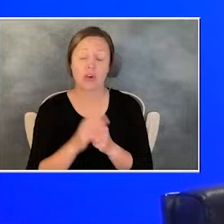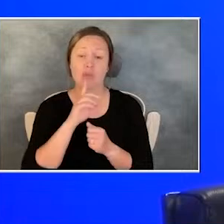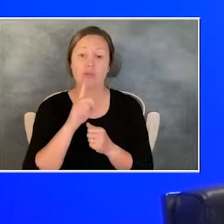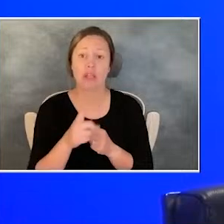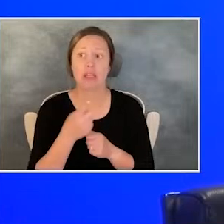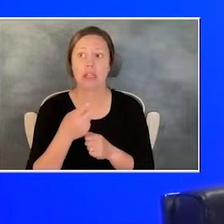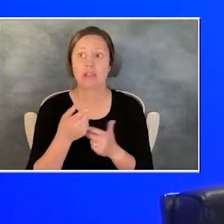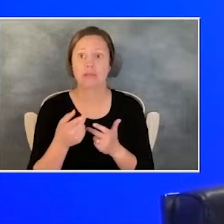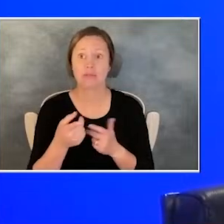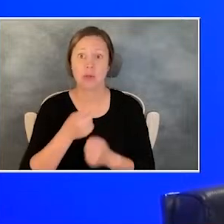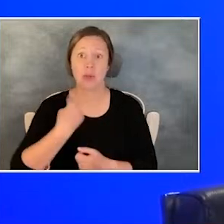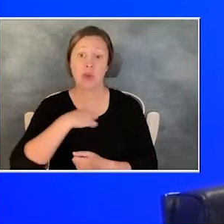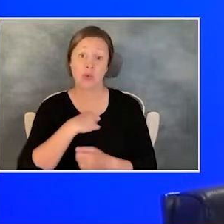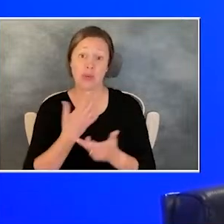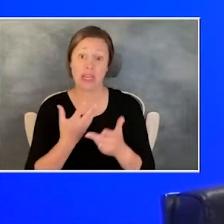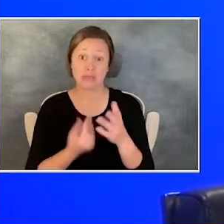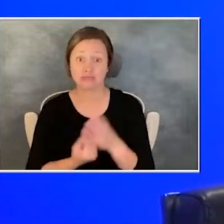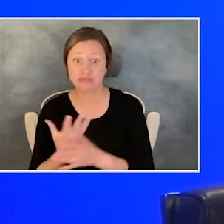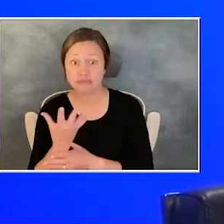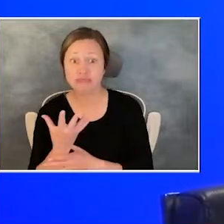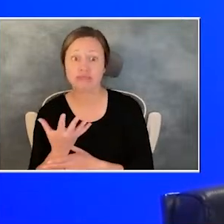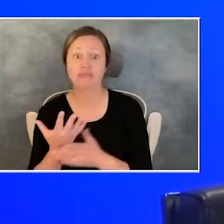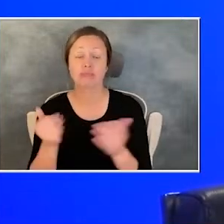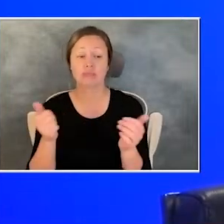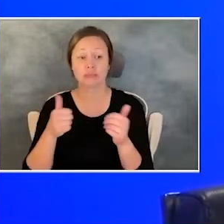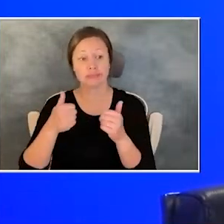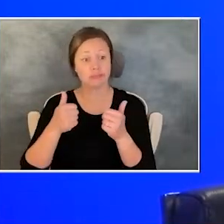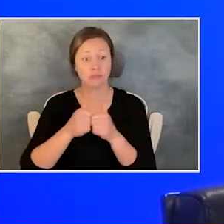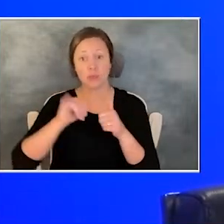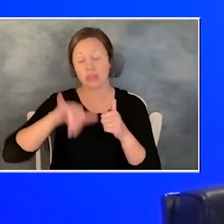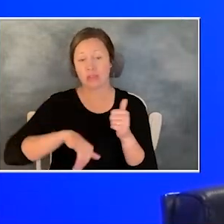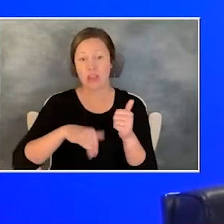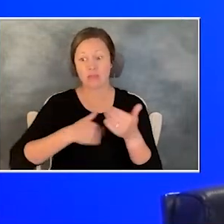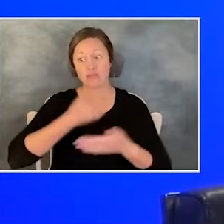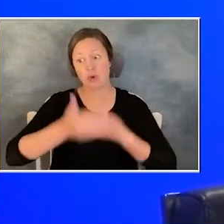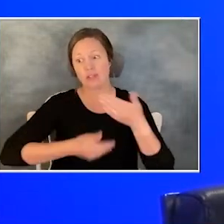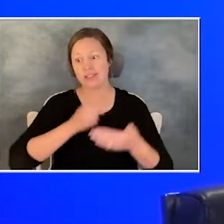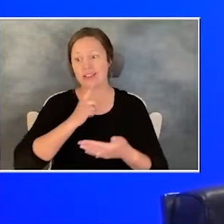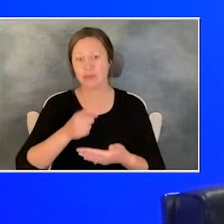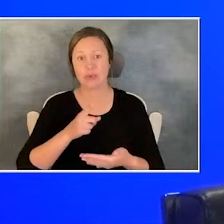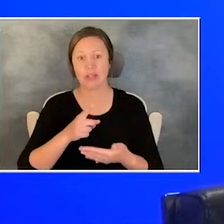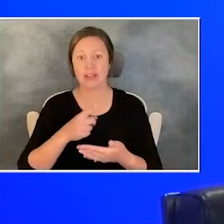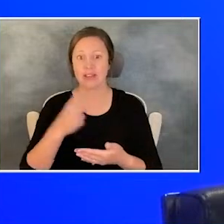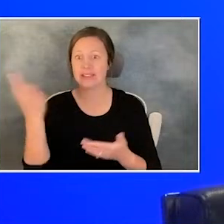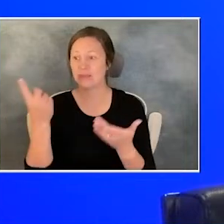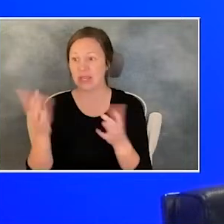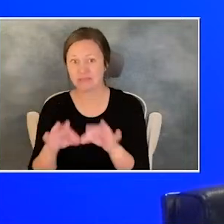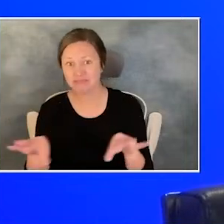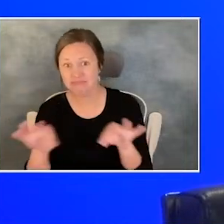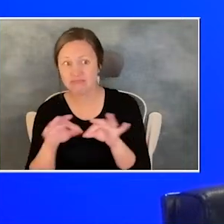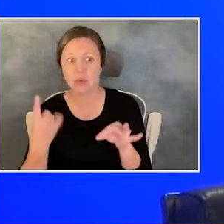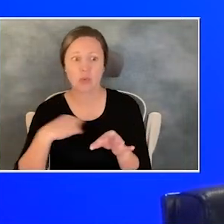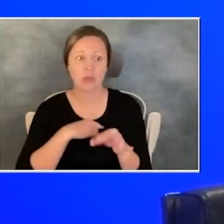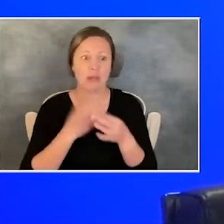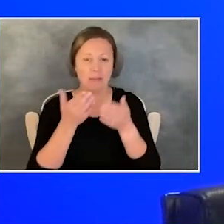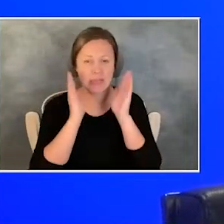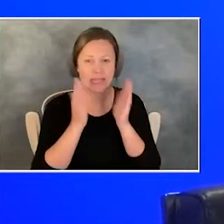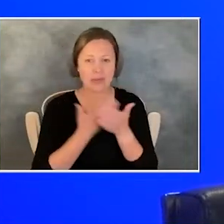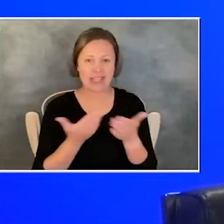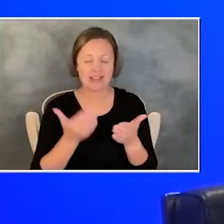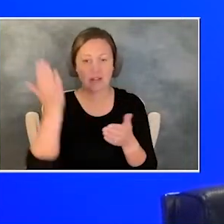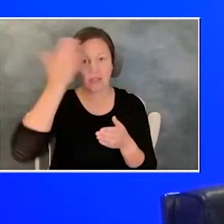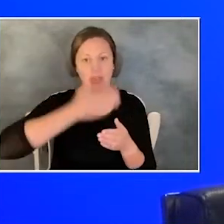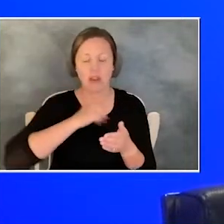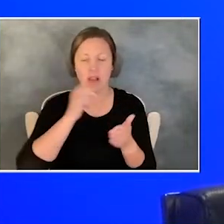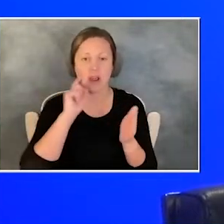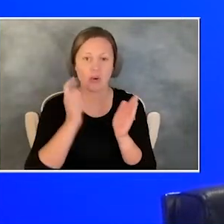We grow deeper through this process, and there's something very significant. We pay attention to things we didn't before, and we don't want to lose the